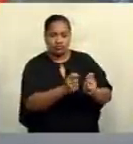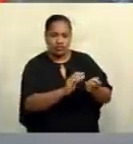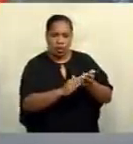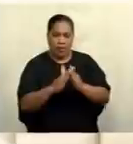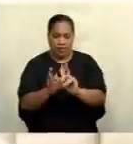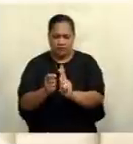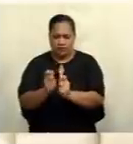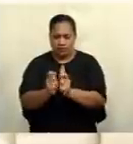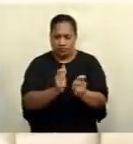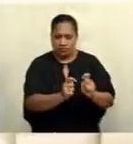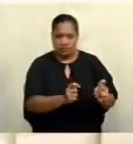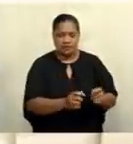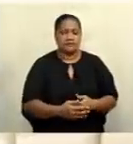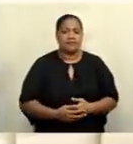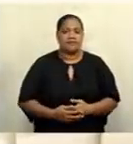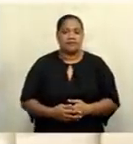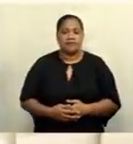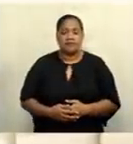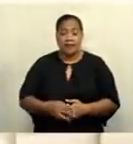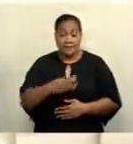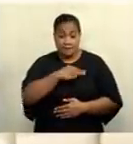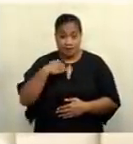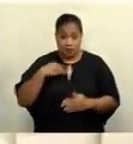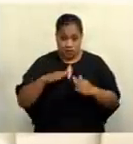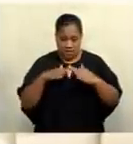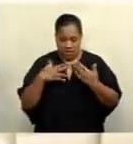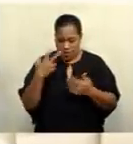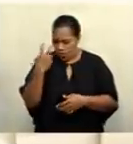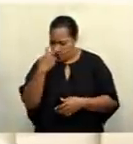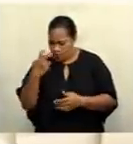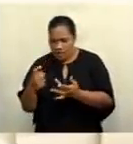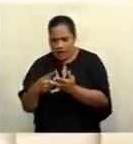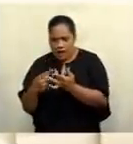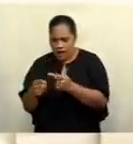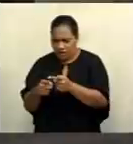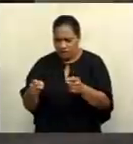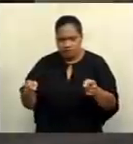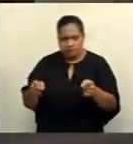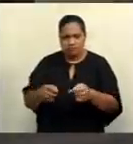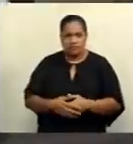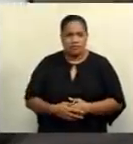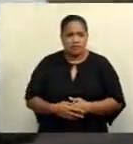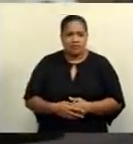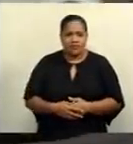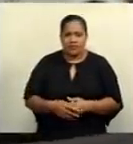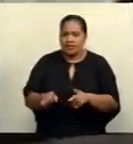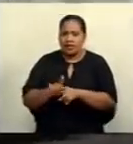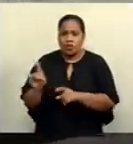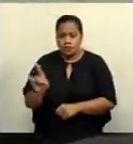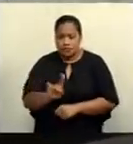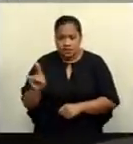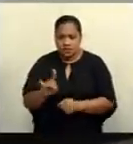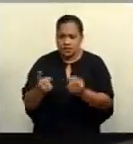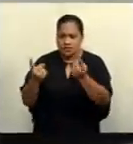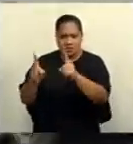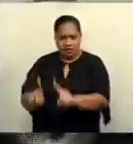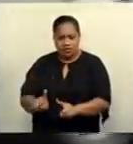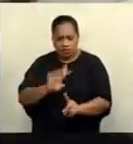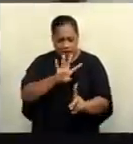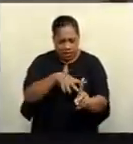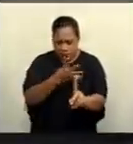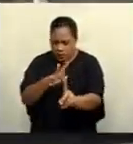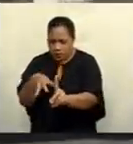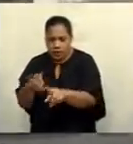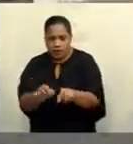actually document it. The ministry is monitoring other indicators such as test positivity, hospitalizations and deaths to track the outbreak